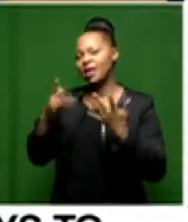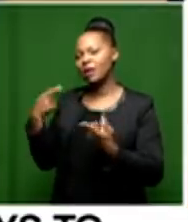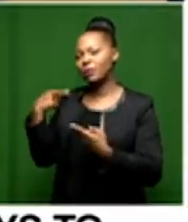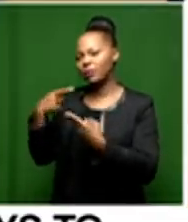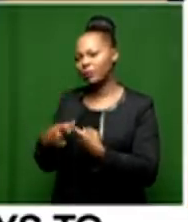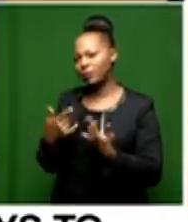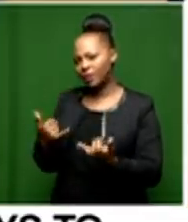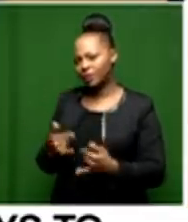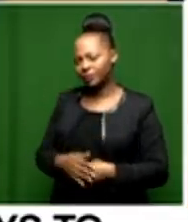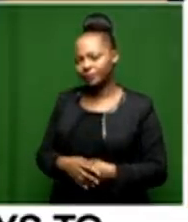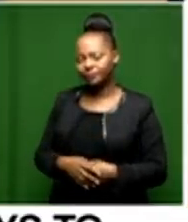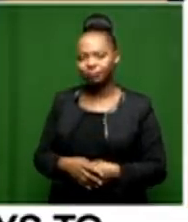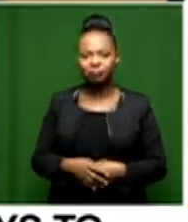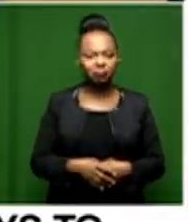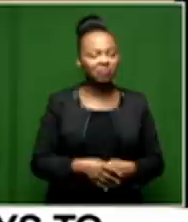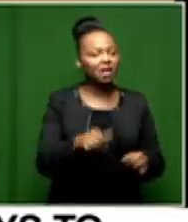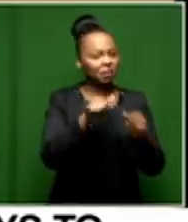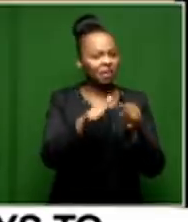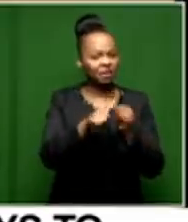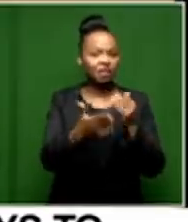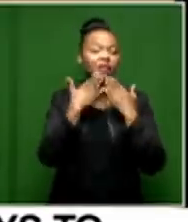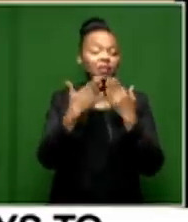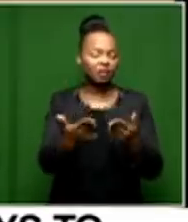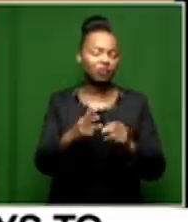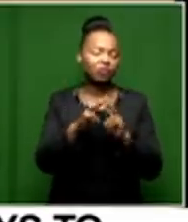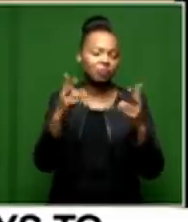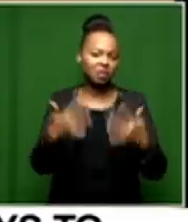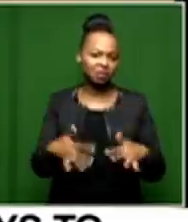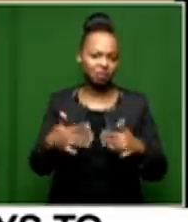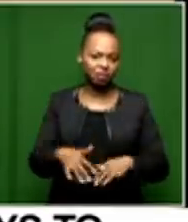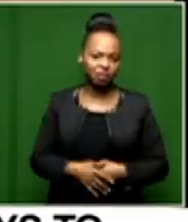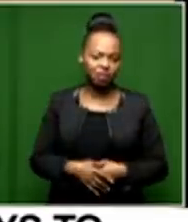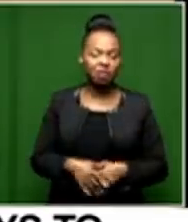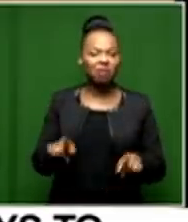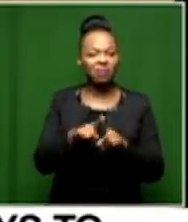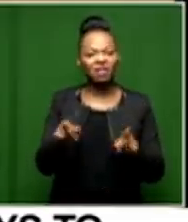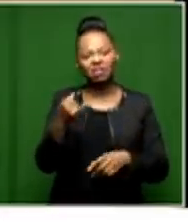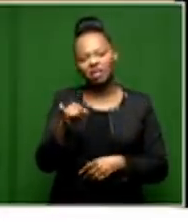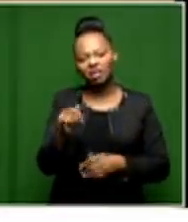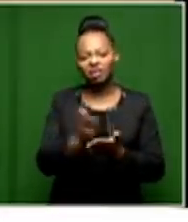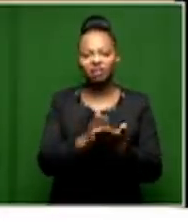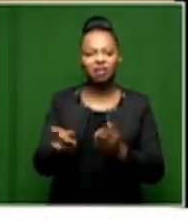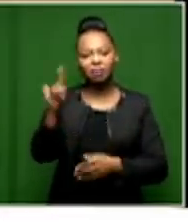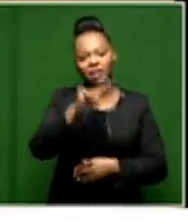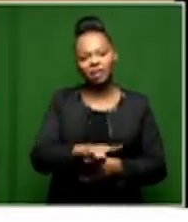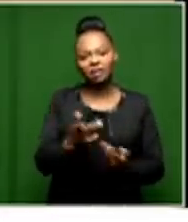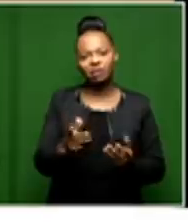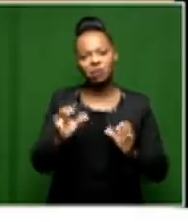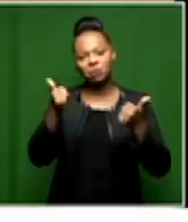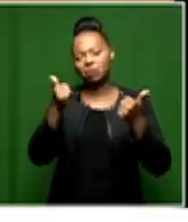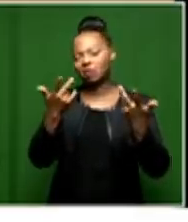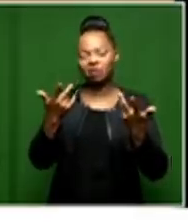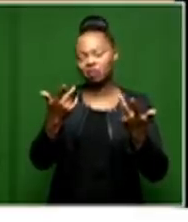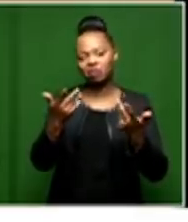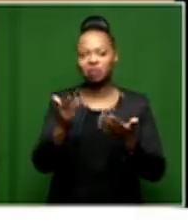spoke? A lot better, thank you very much. Still having some days where I'm not as good as I would like